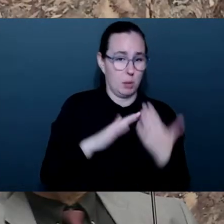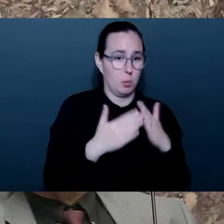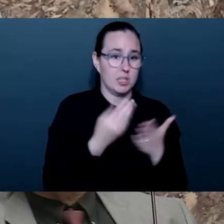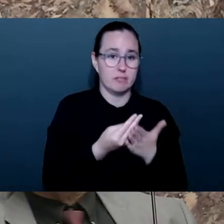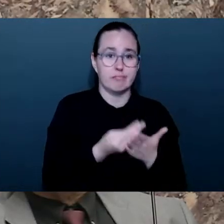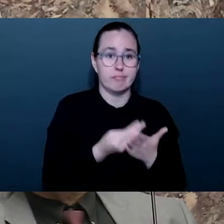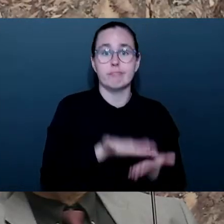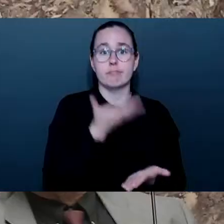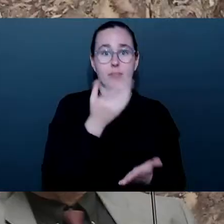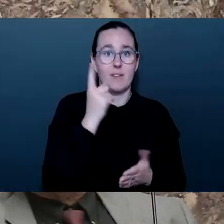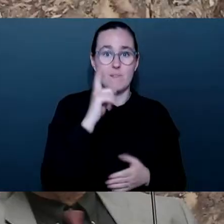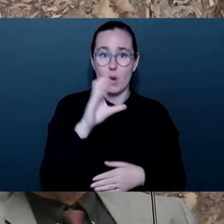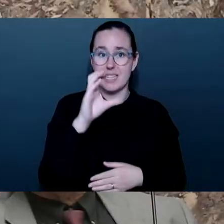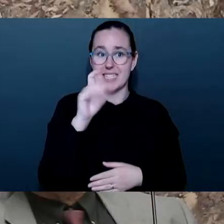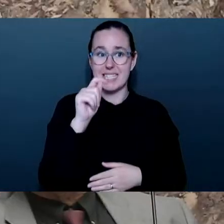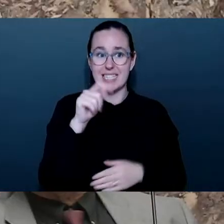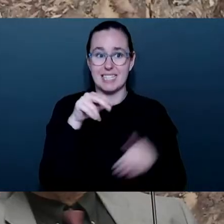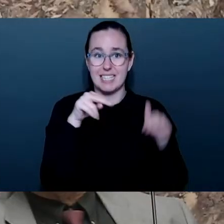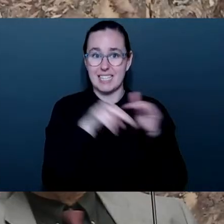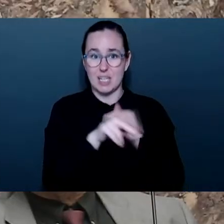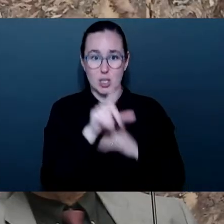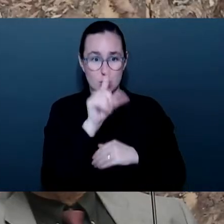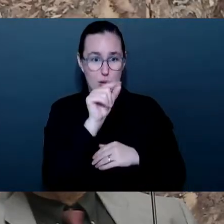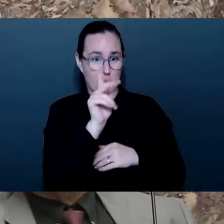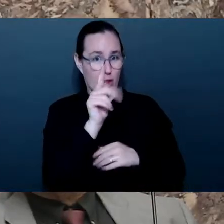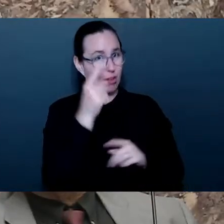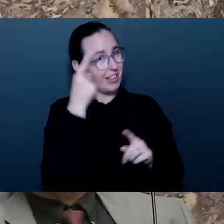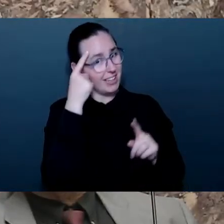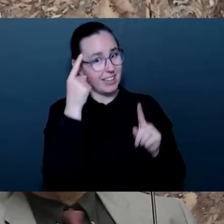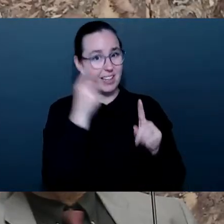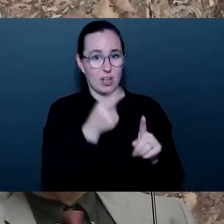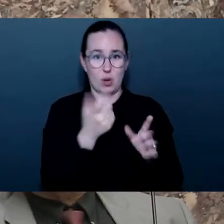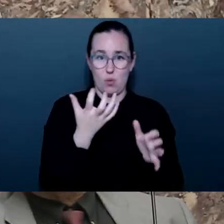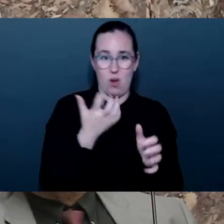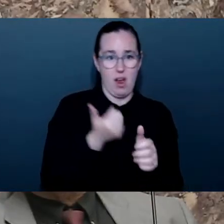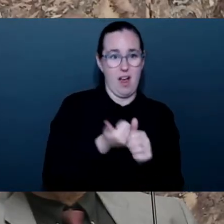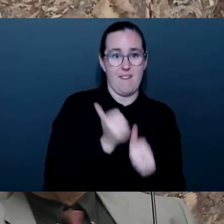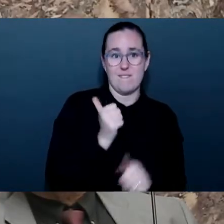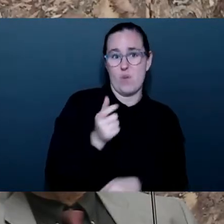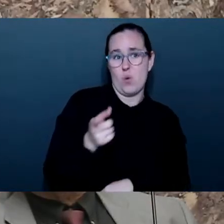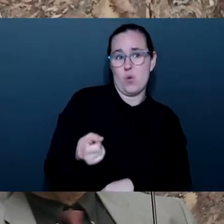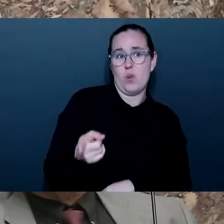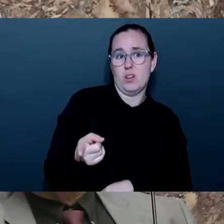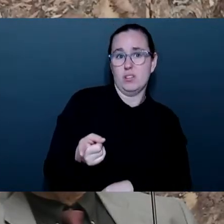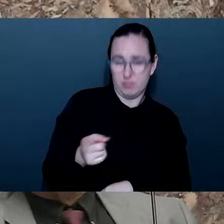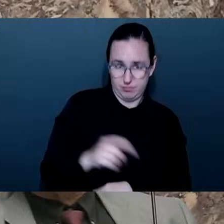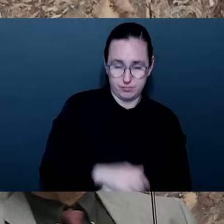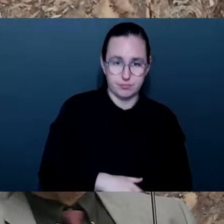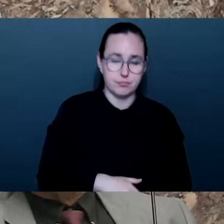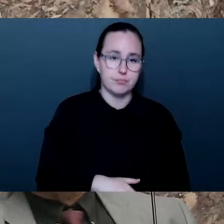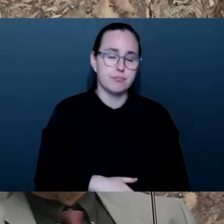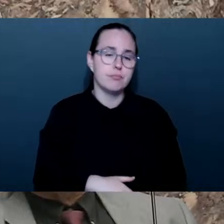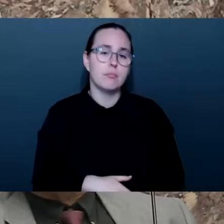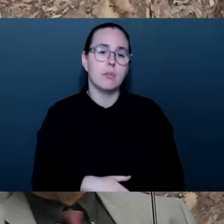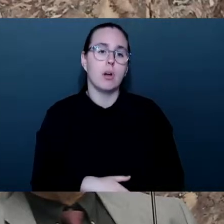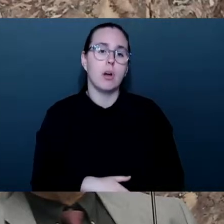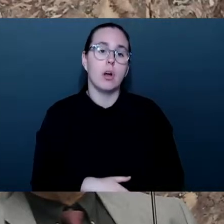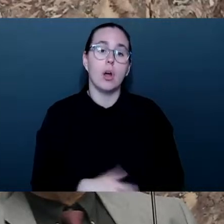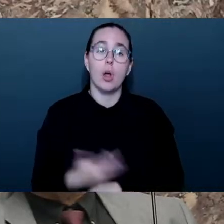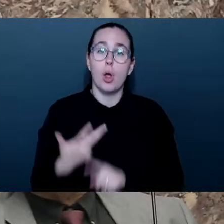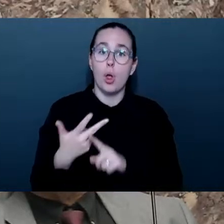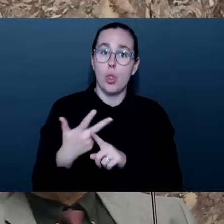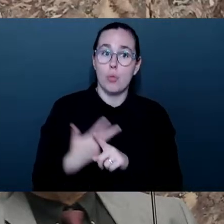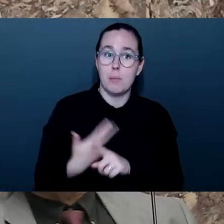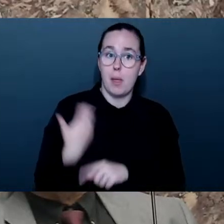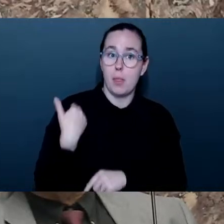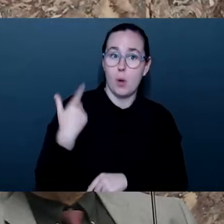outcome. 3 months ago, government ministers came to Kitimat to take credit for this community-funded project, and yet it is still